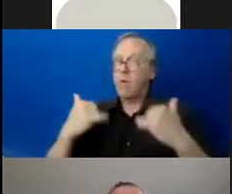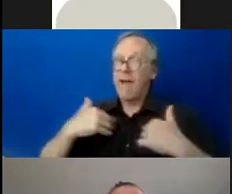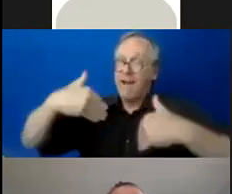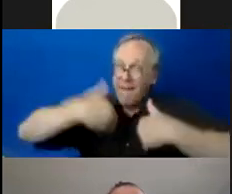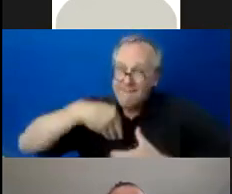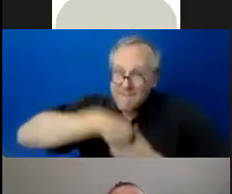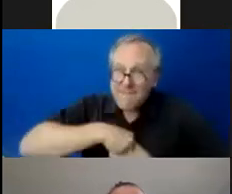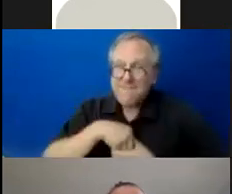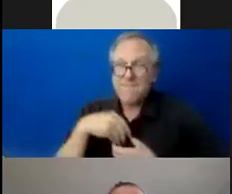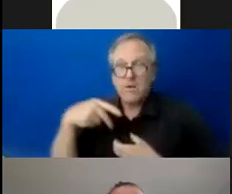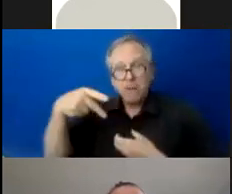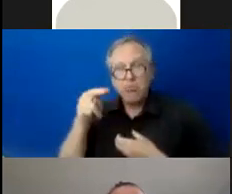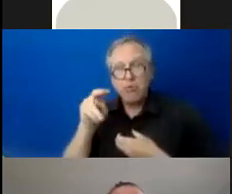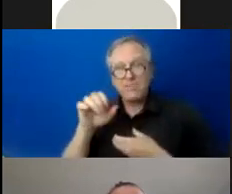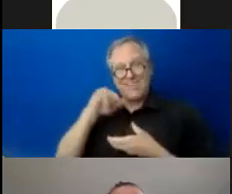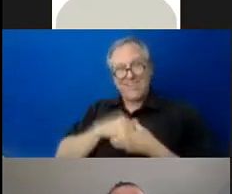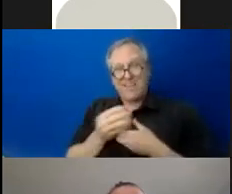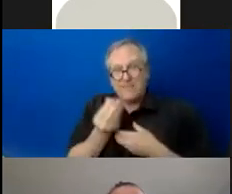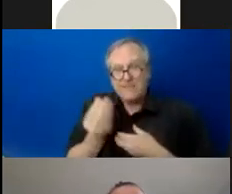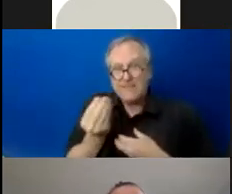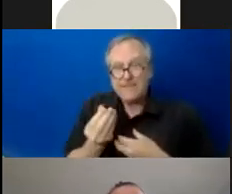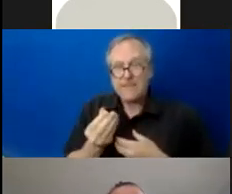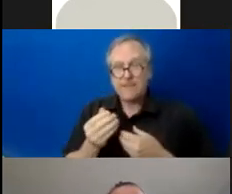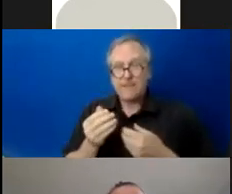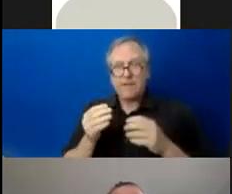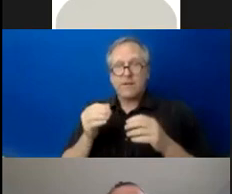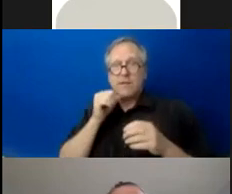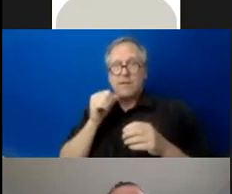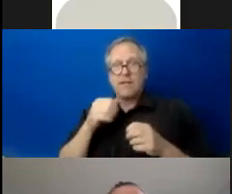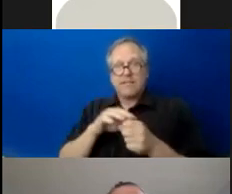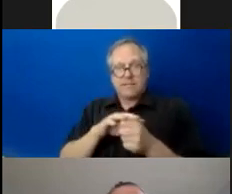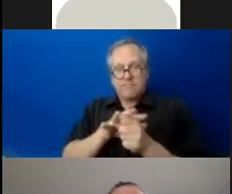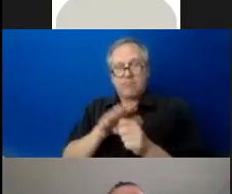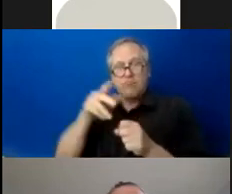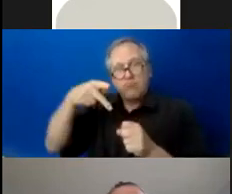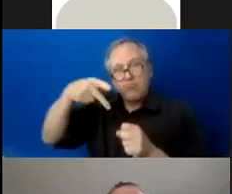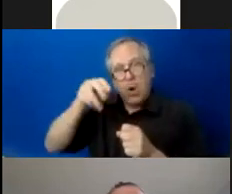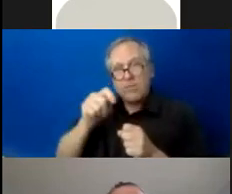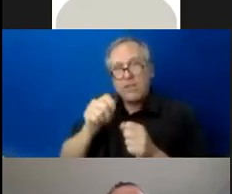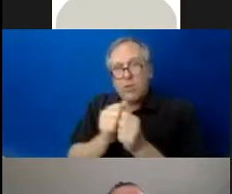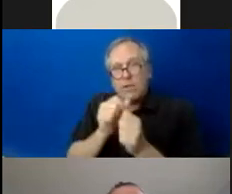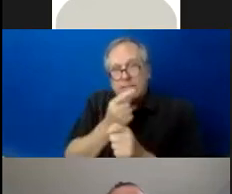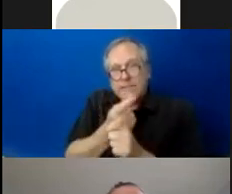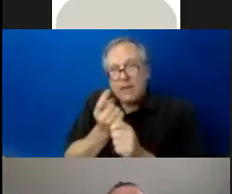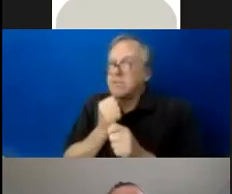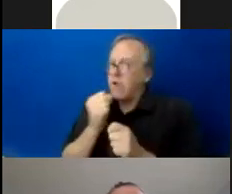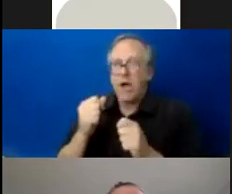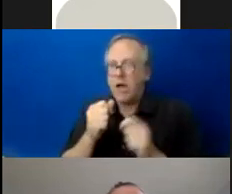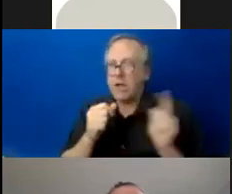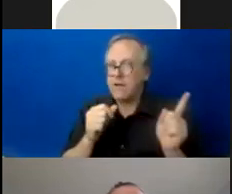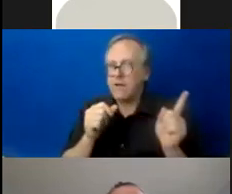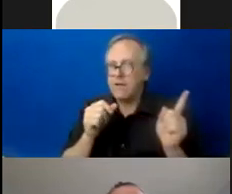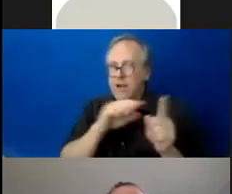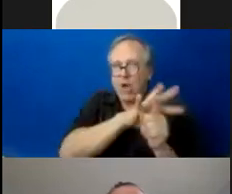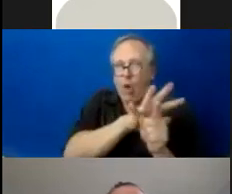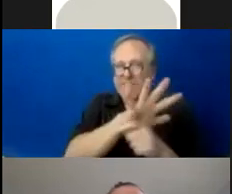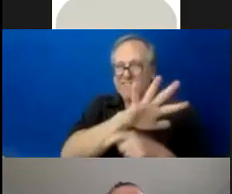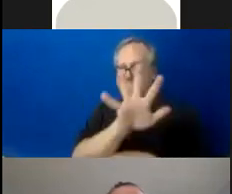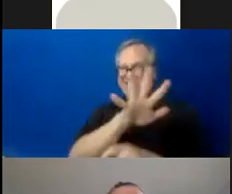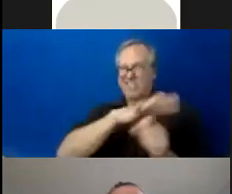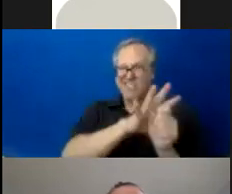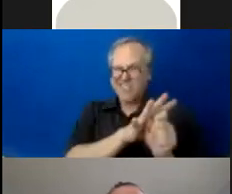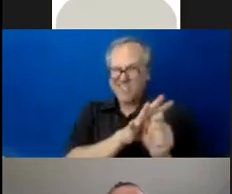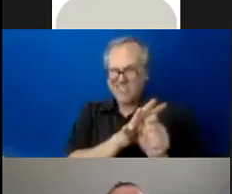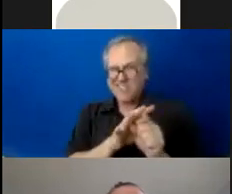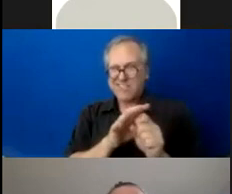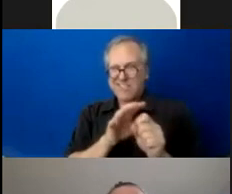you have is this harmless spike protein that's not the virus, but is similar enough